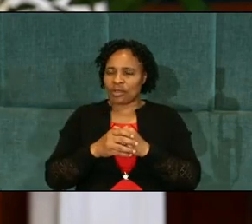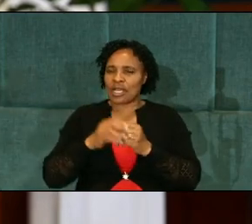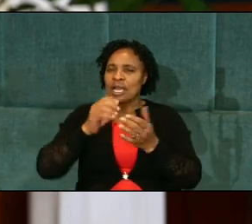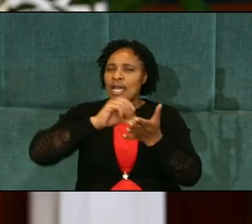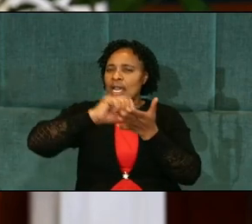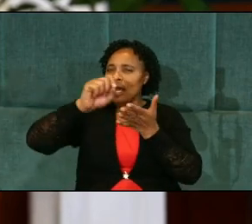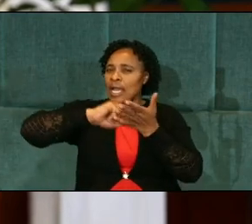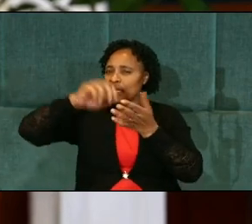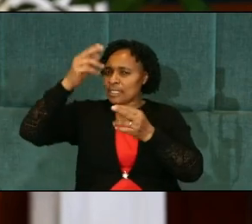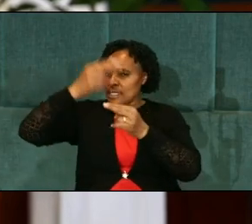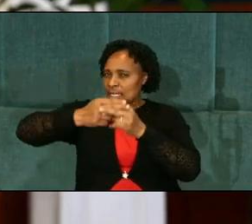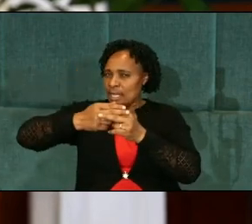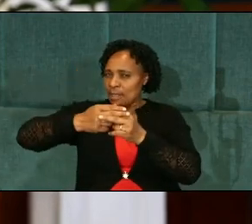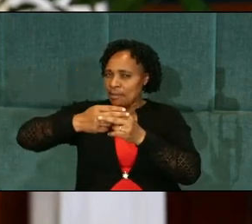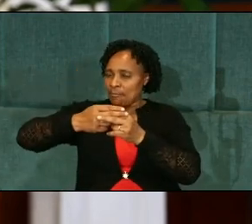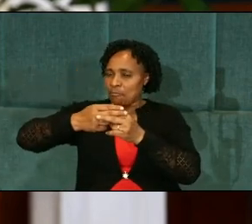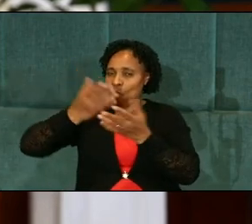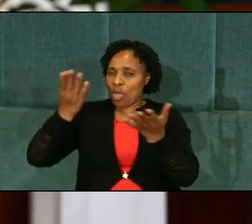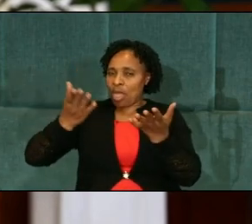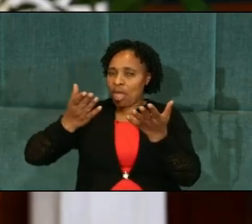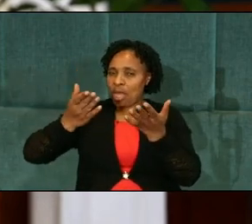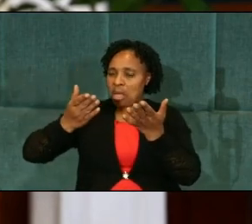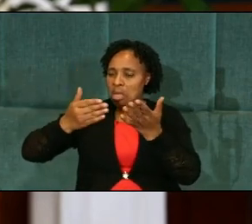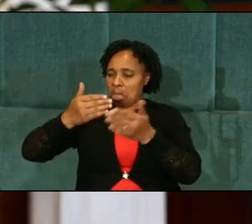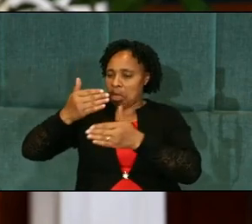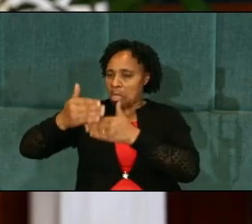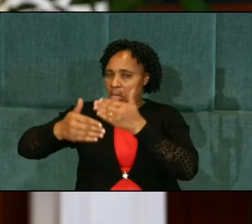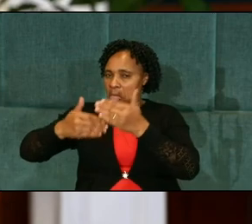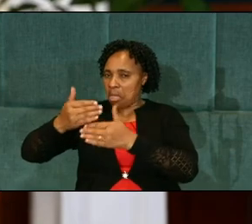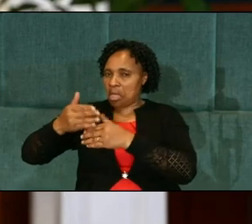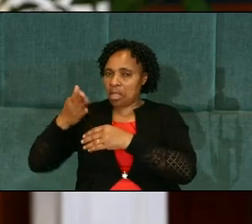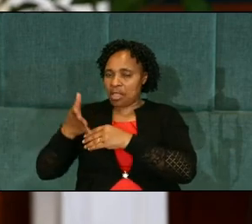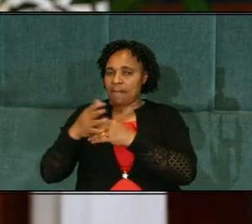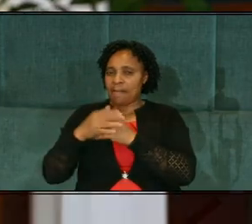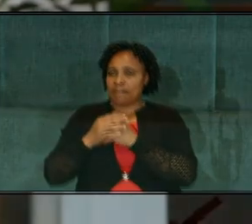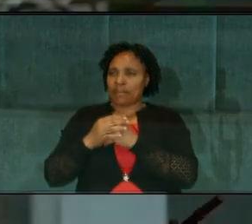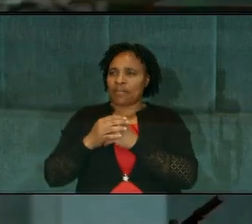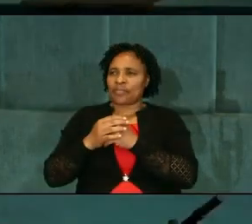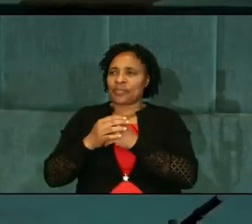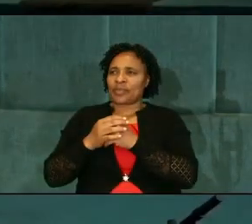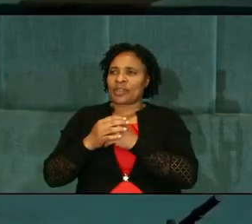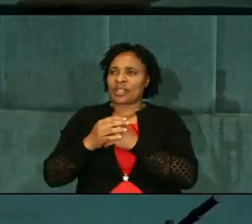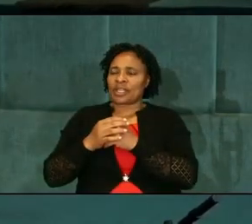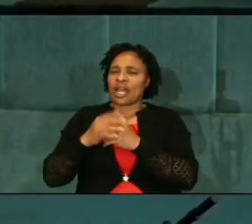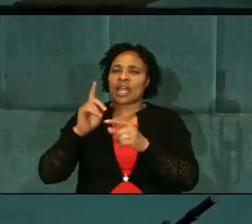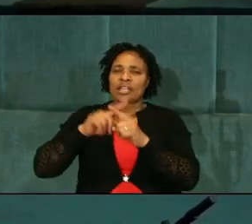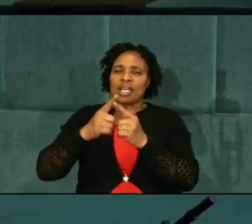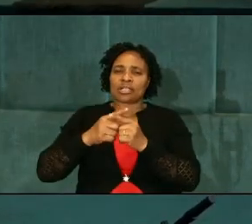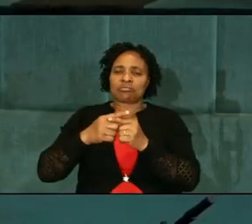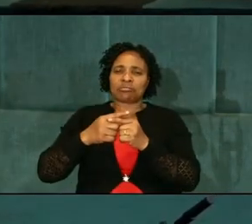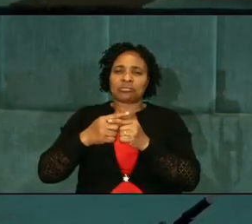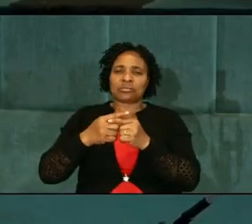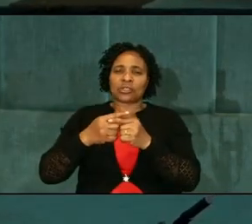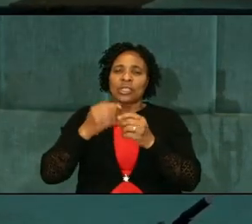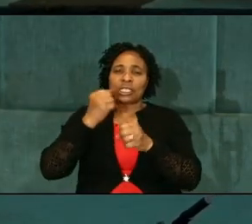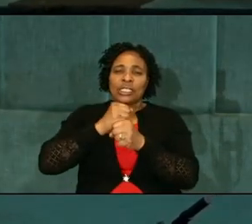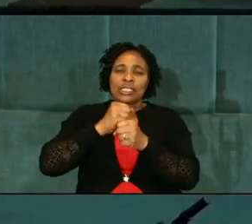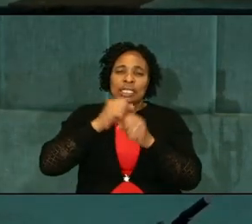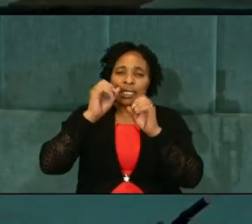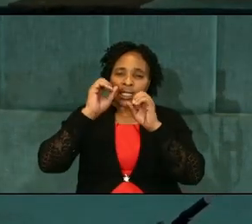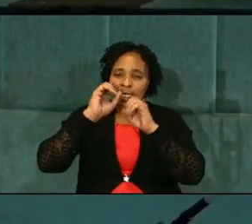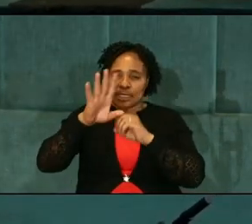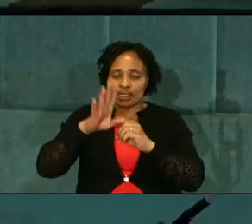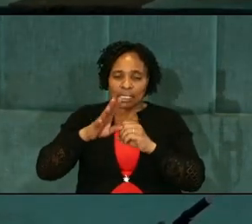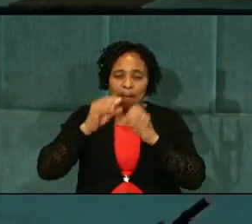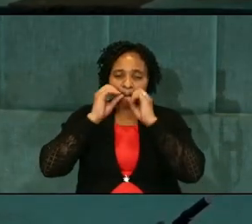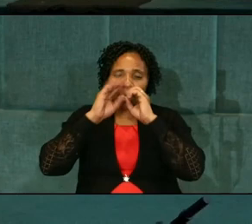write his name on the scroll. Are you with me? Did his ritual that he has to do. Hand